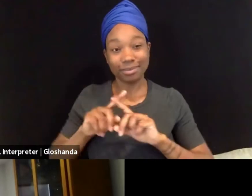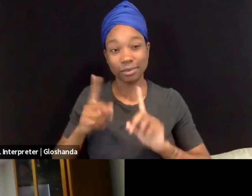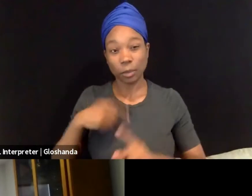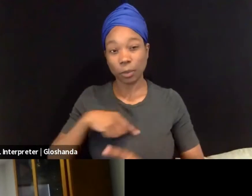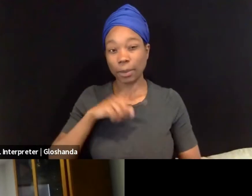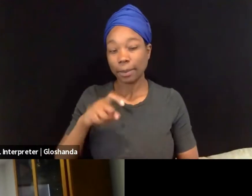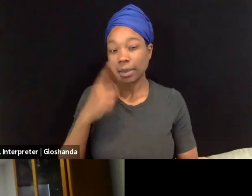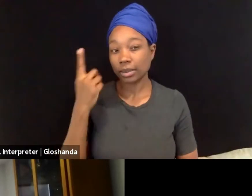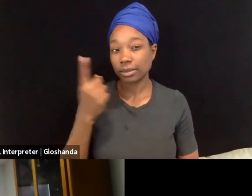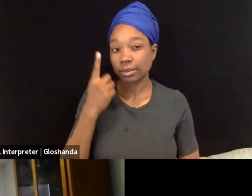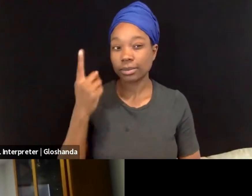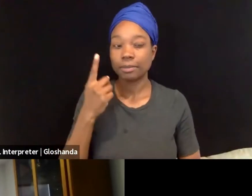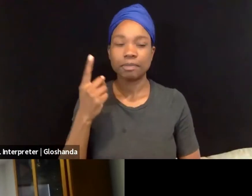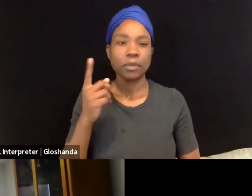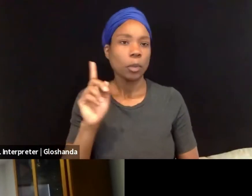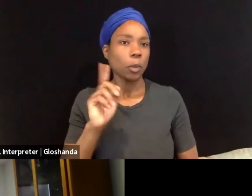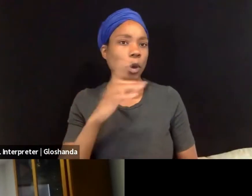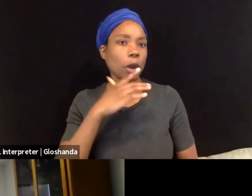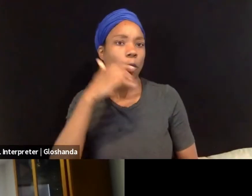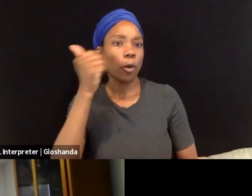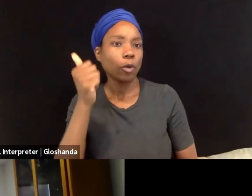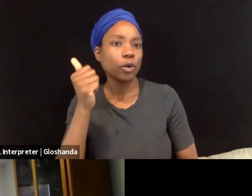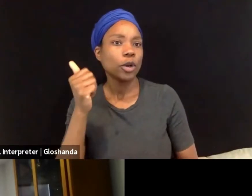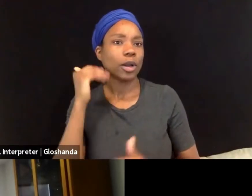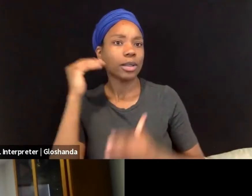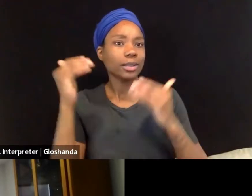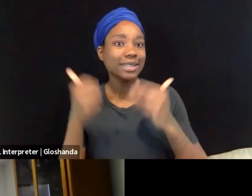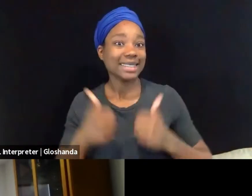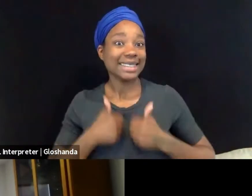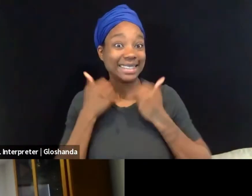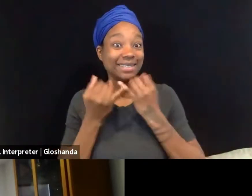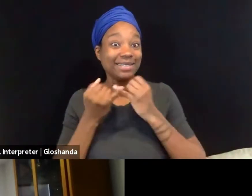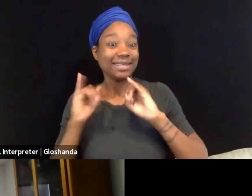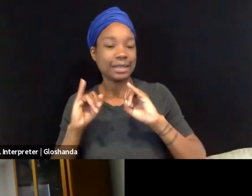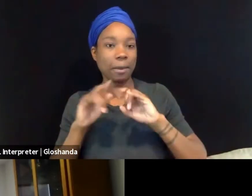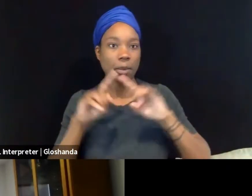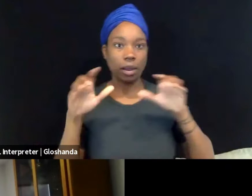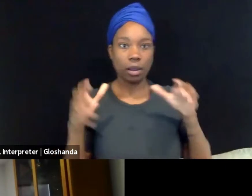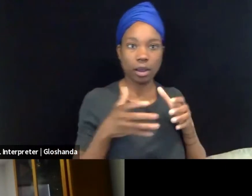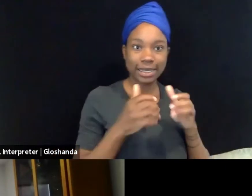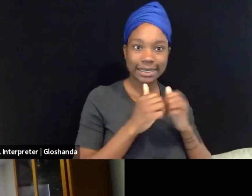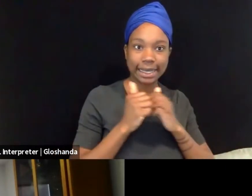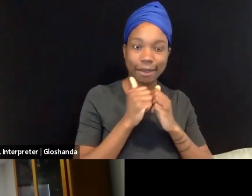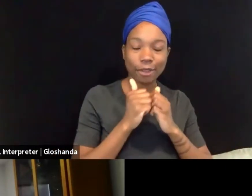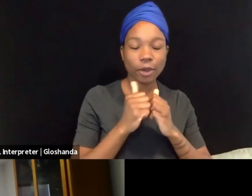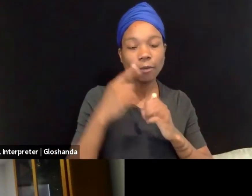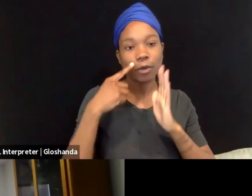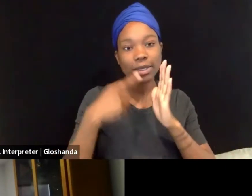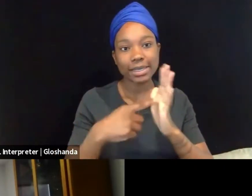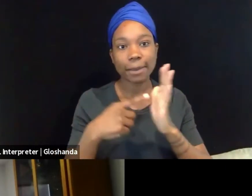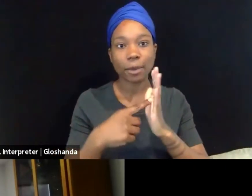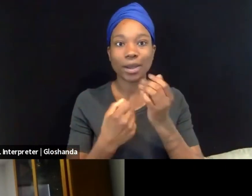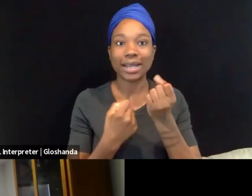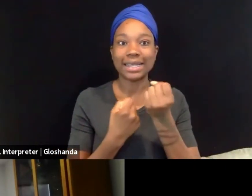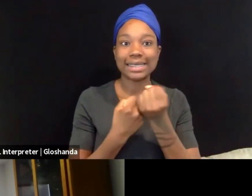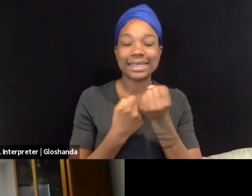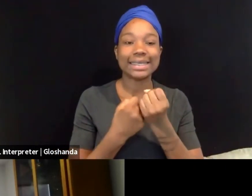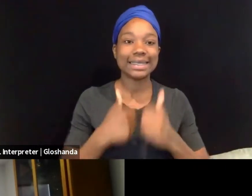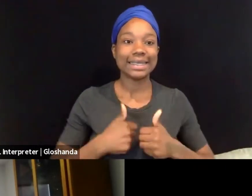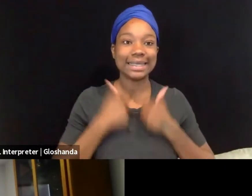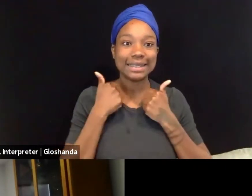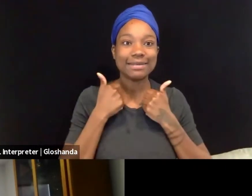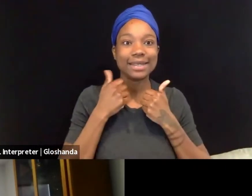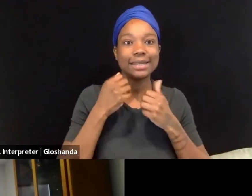independently, but in congregate settings, like assisted living facilities or senior housing departments. These